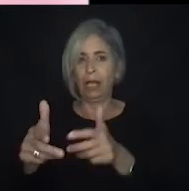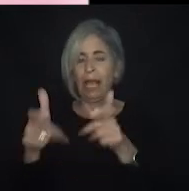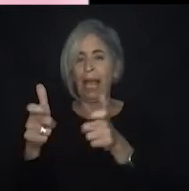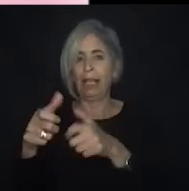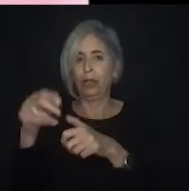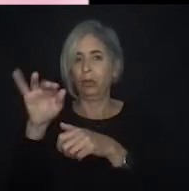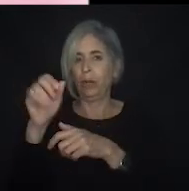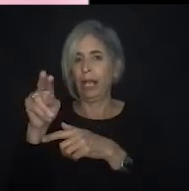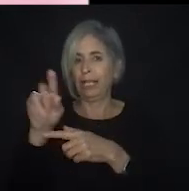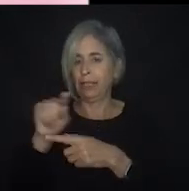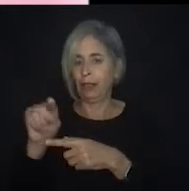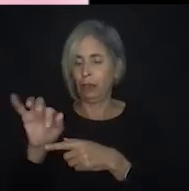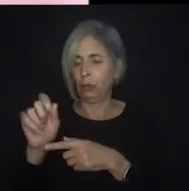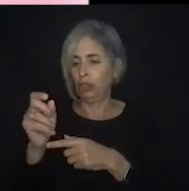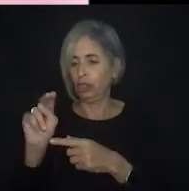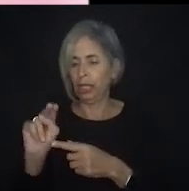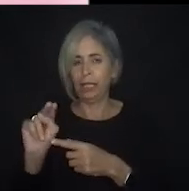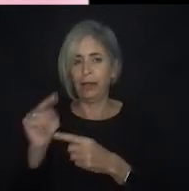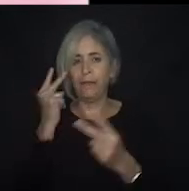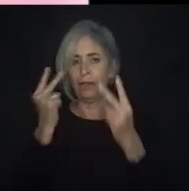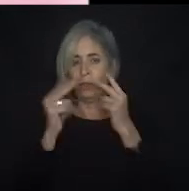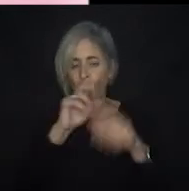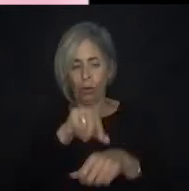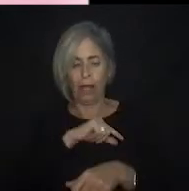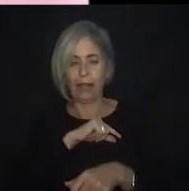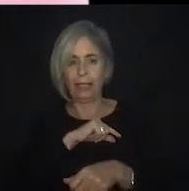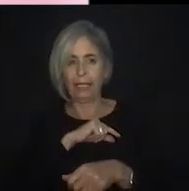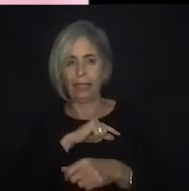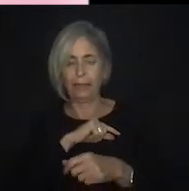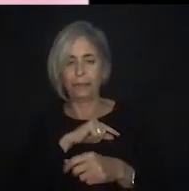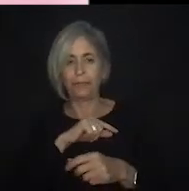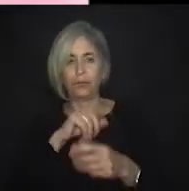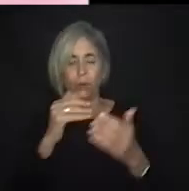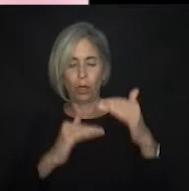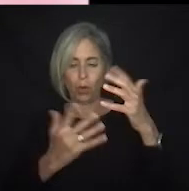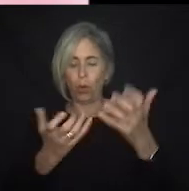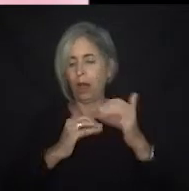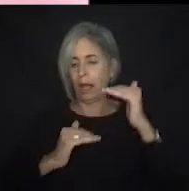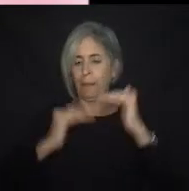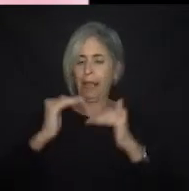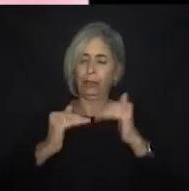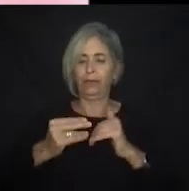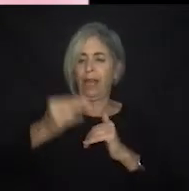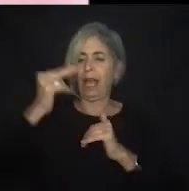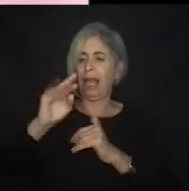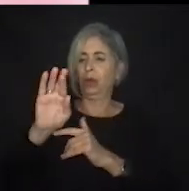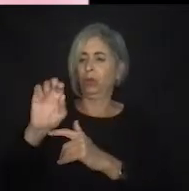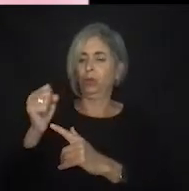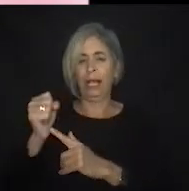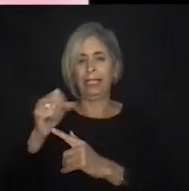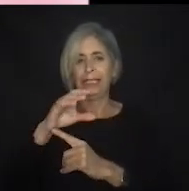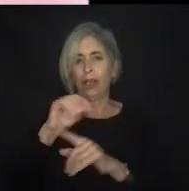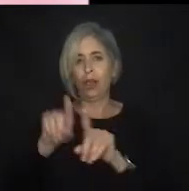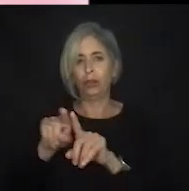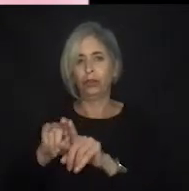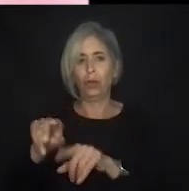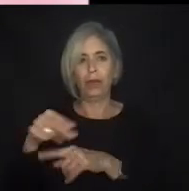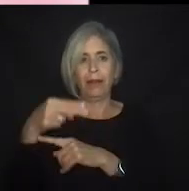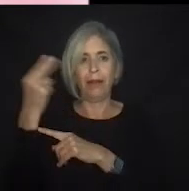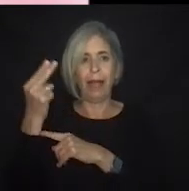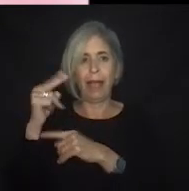higher resolution will increase visual quality. Ideally, we want a balance between both high resolution and high